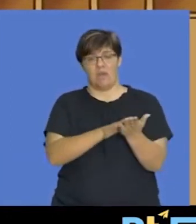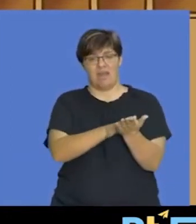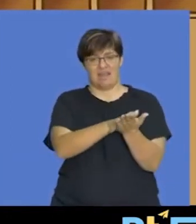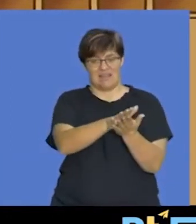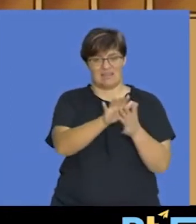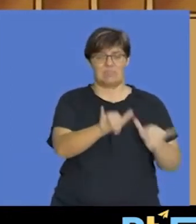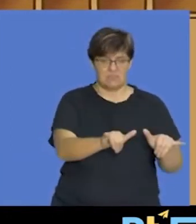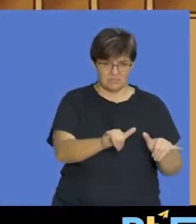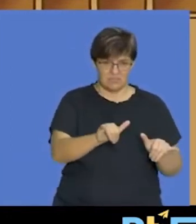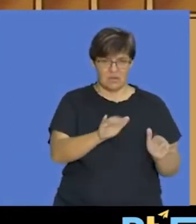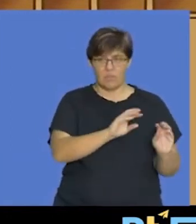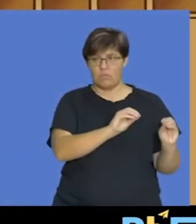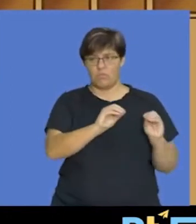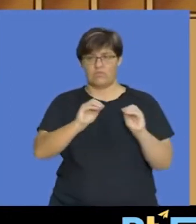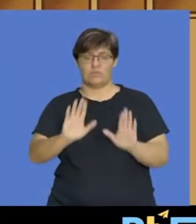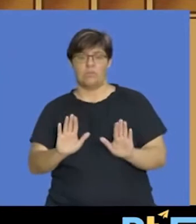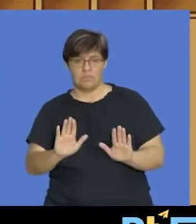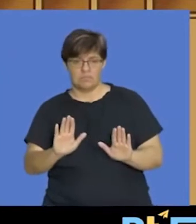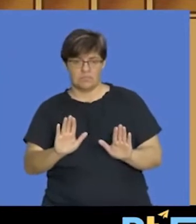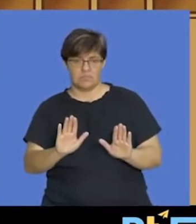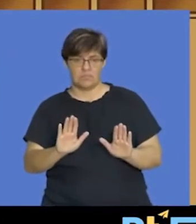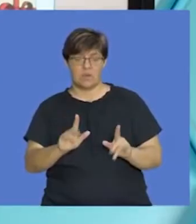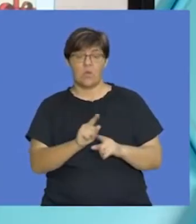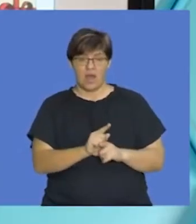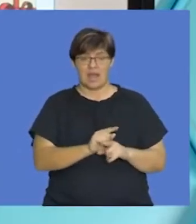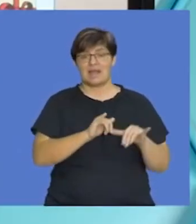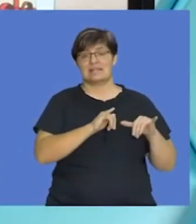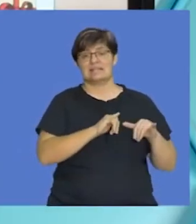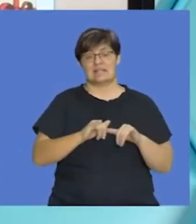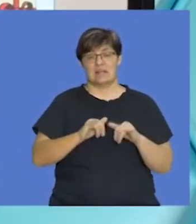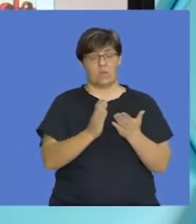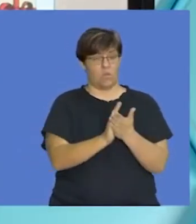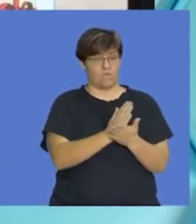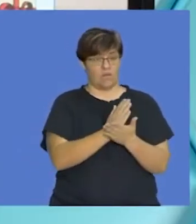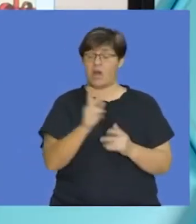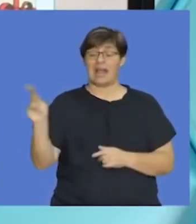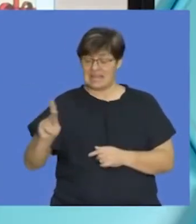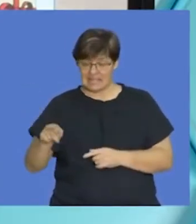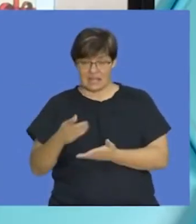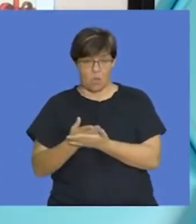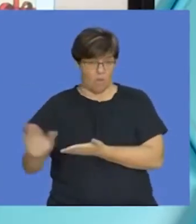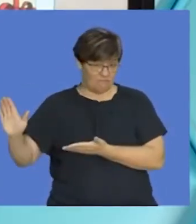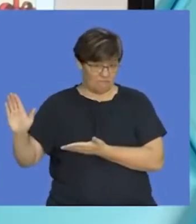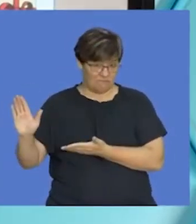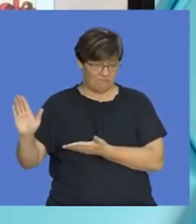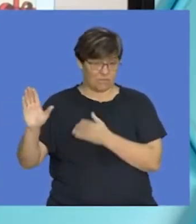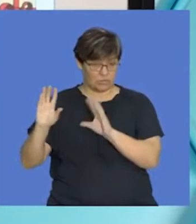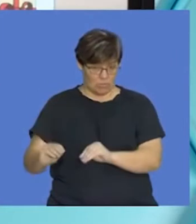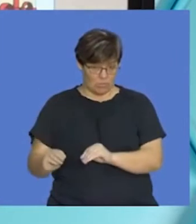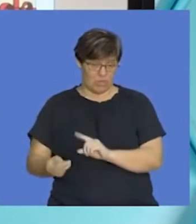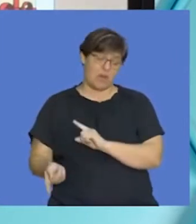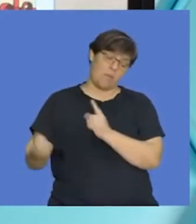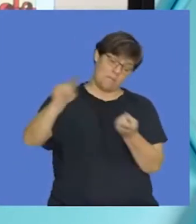stop. Now it's stopped. That static friction is gone. Sorry, the kinetic friction is